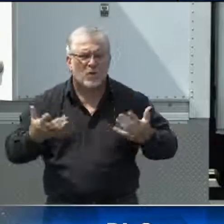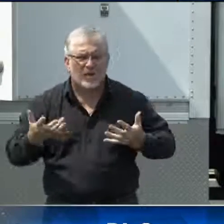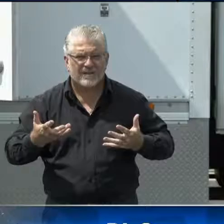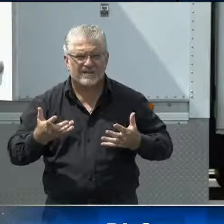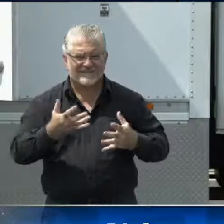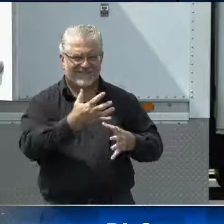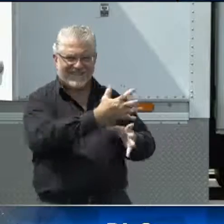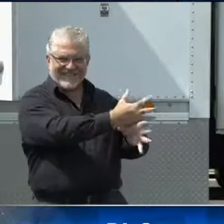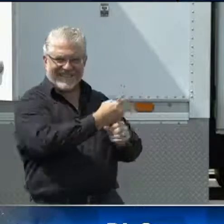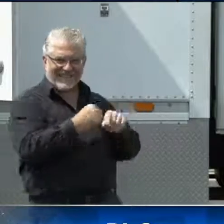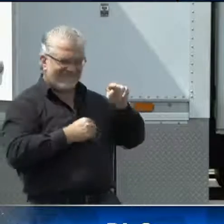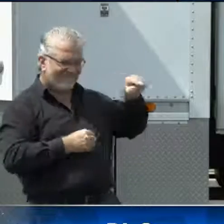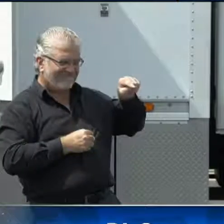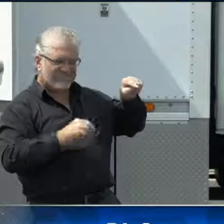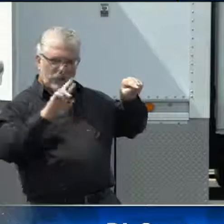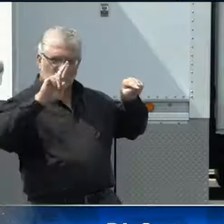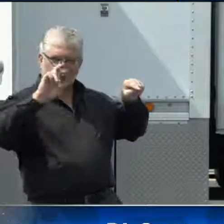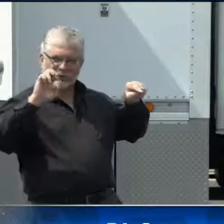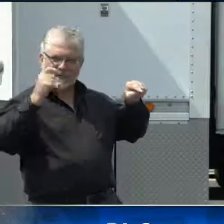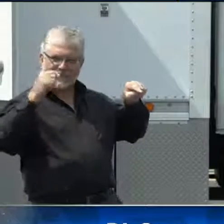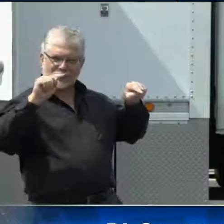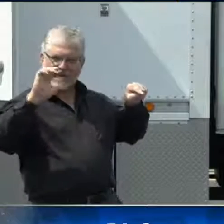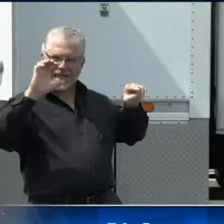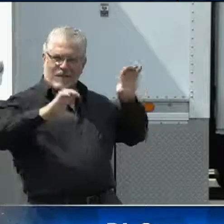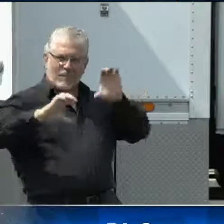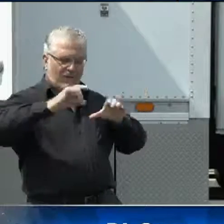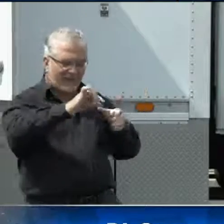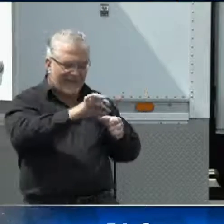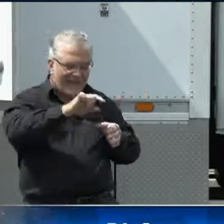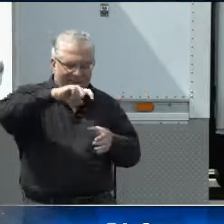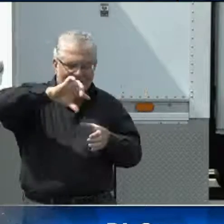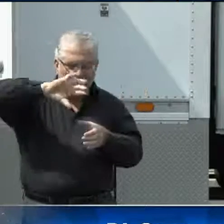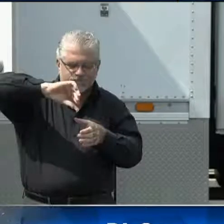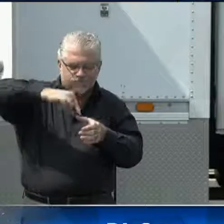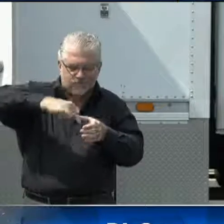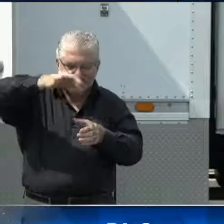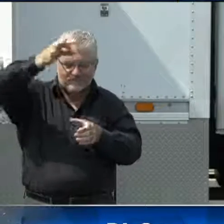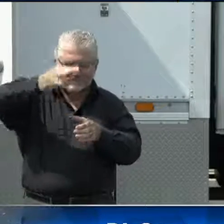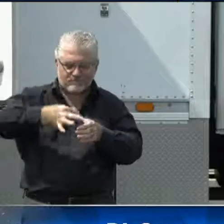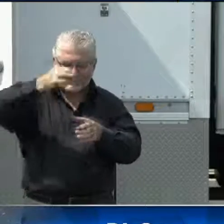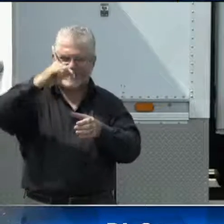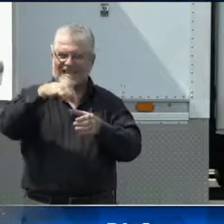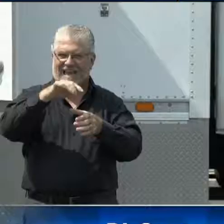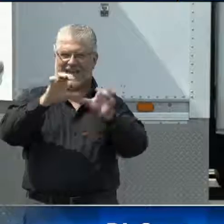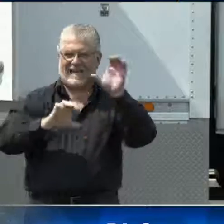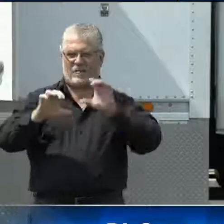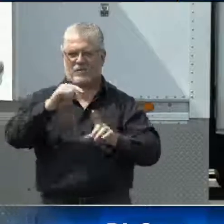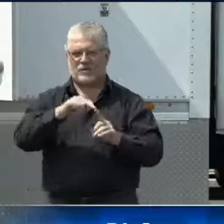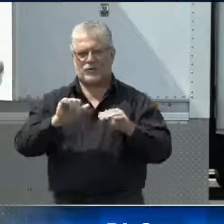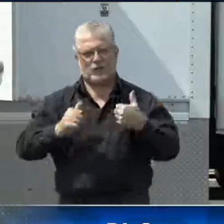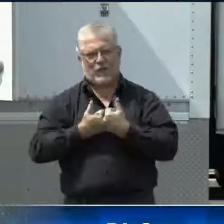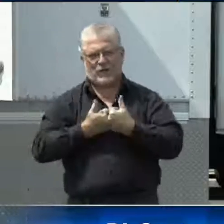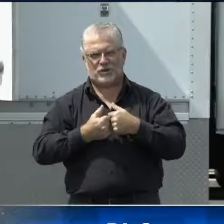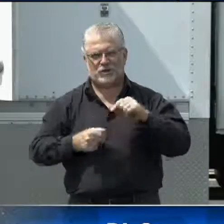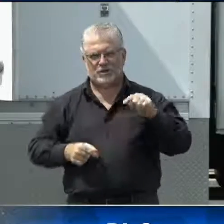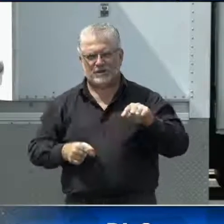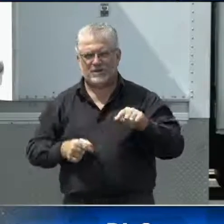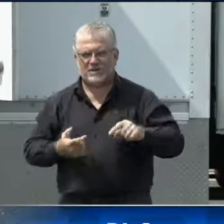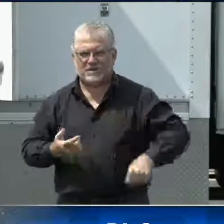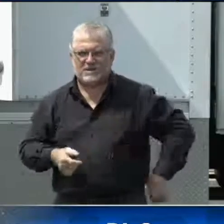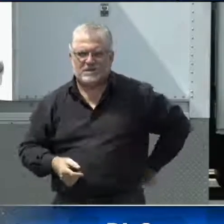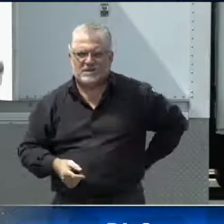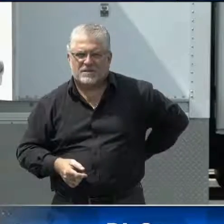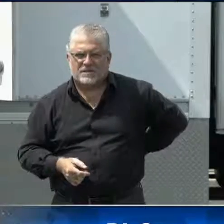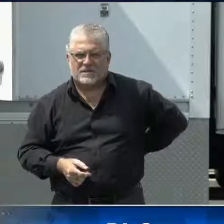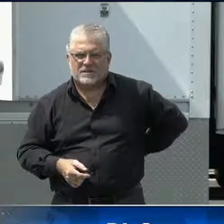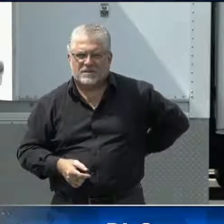reagents, the chemicals, particularly for those hospital and health system laboratories for a number of their platforms. We have actually sent a